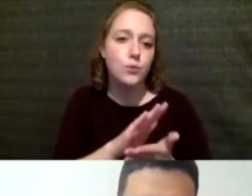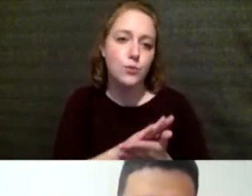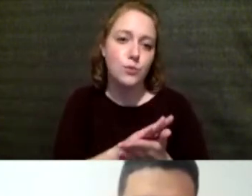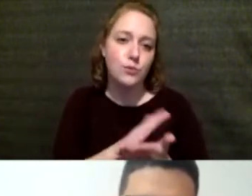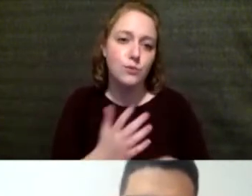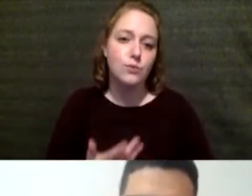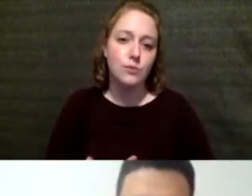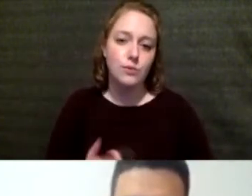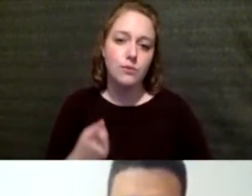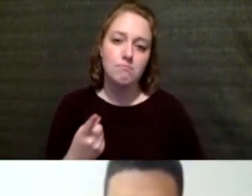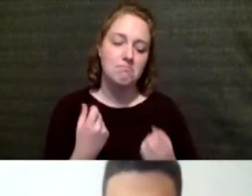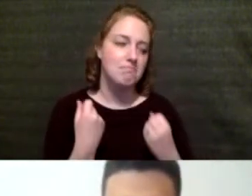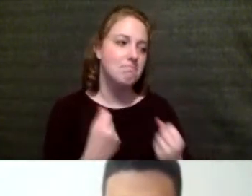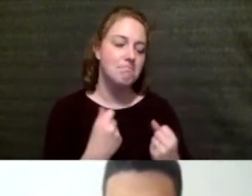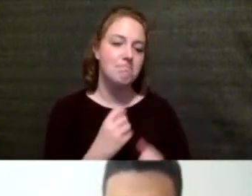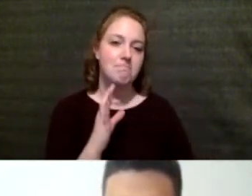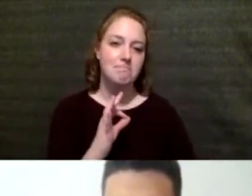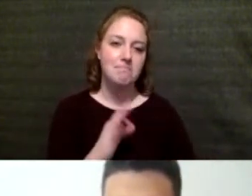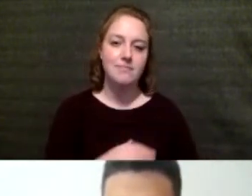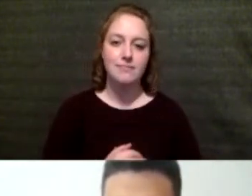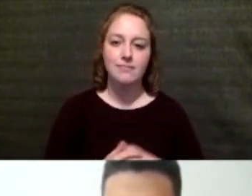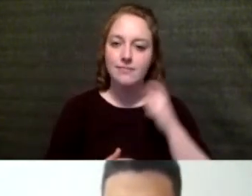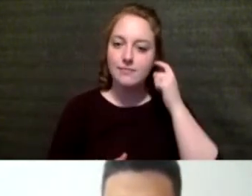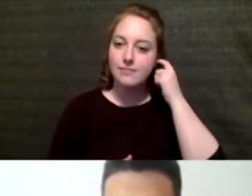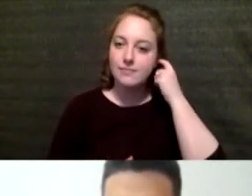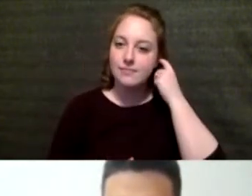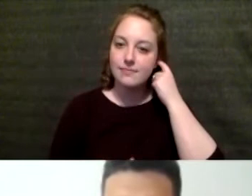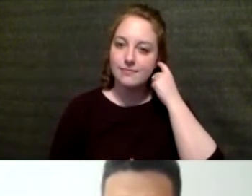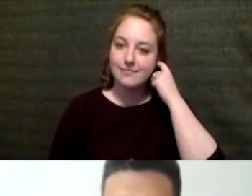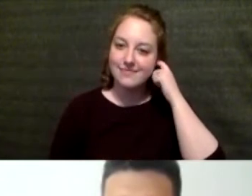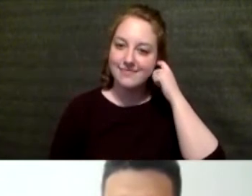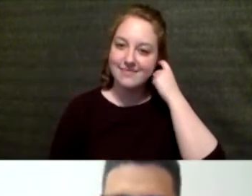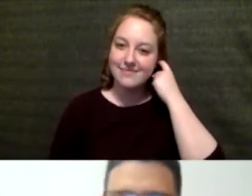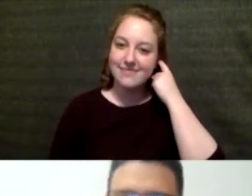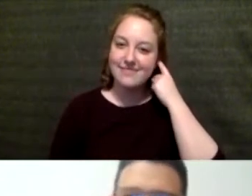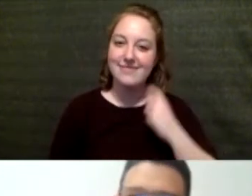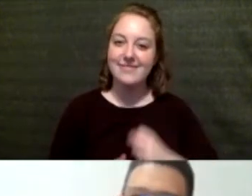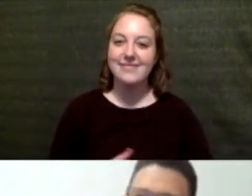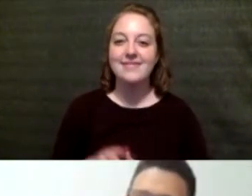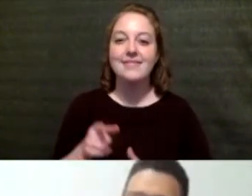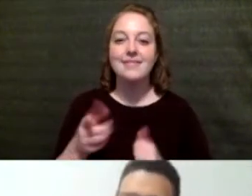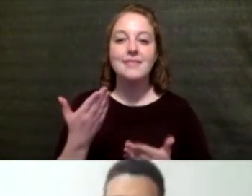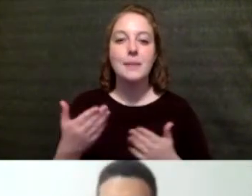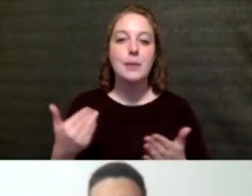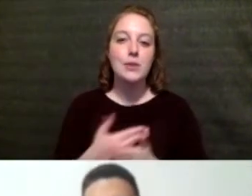Very powerful. Maybe we could call the new school Kendrick Vista or Alta Kendrick.